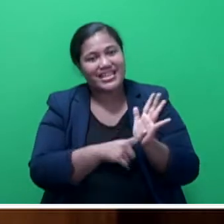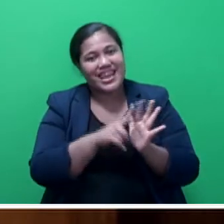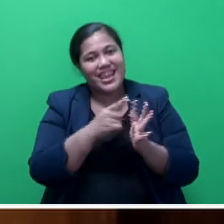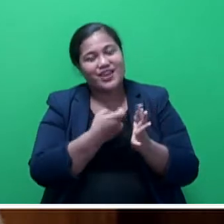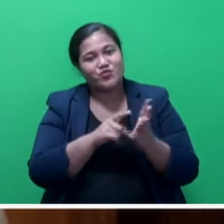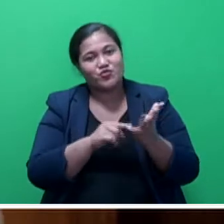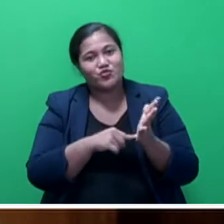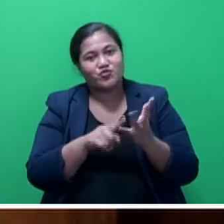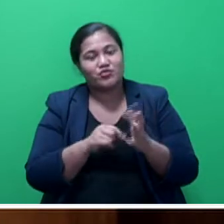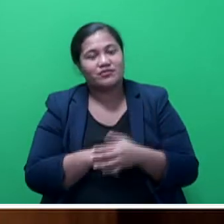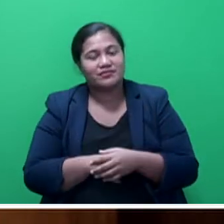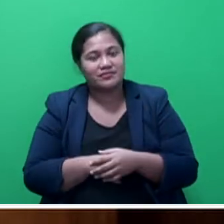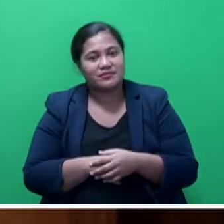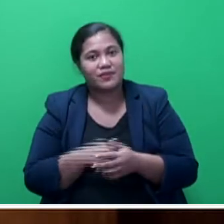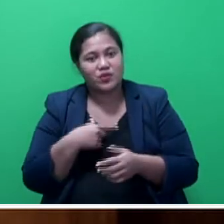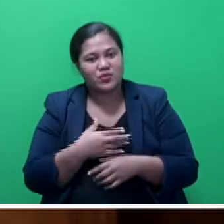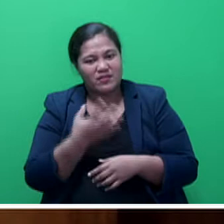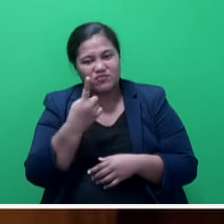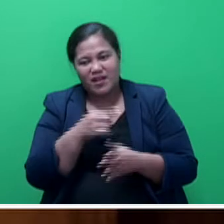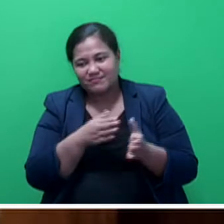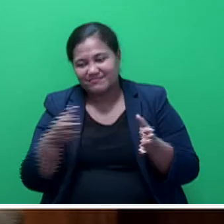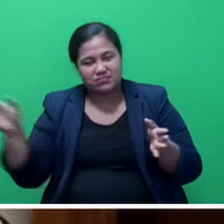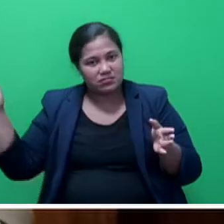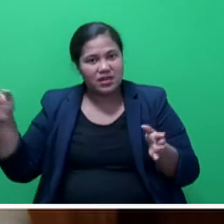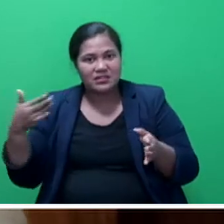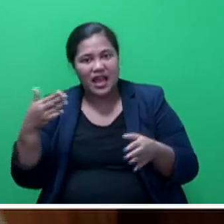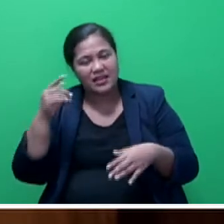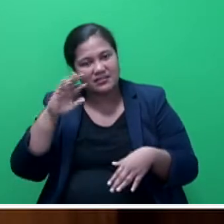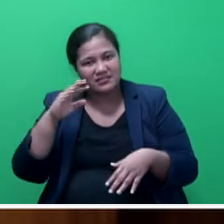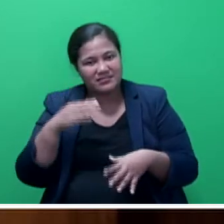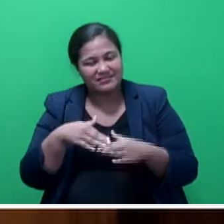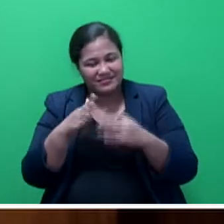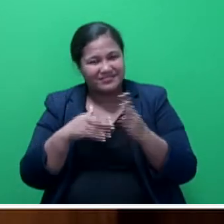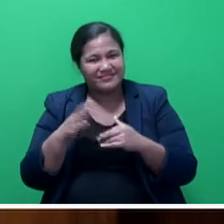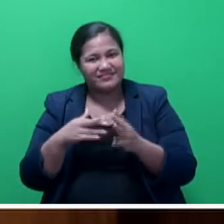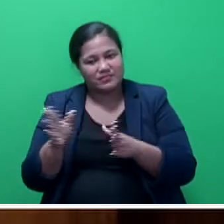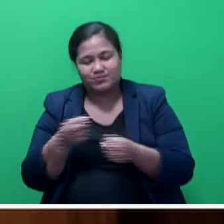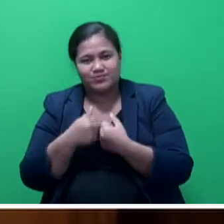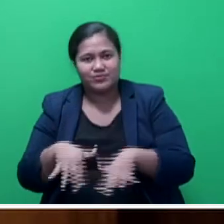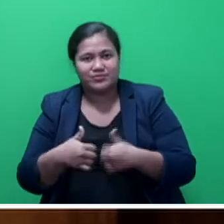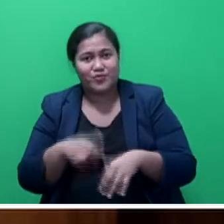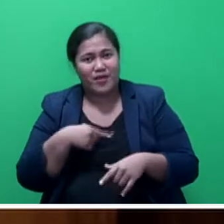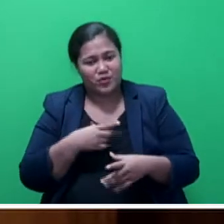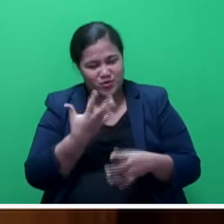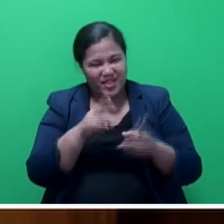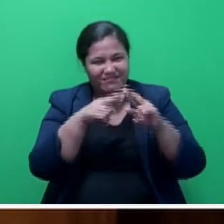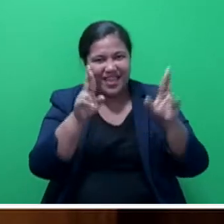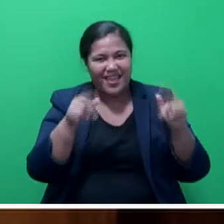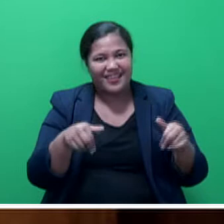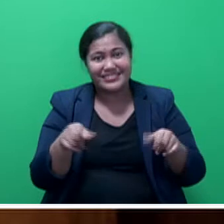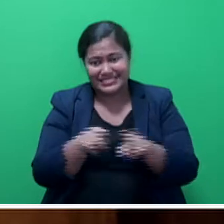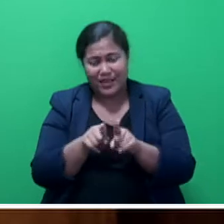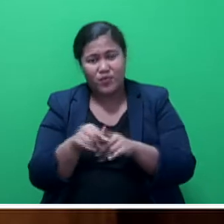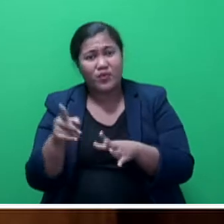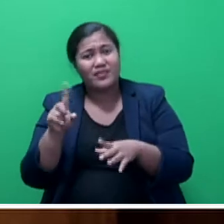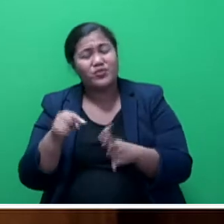Currently 1 by 9, the classroom was damaged, and we had to put in temporary learning shelters, as we did for TC Winston. But this time